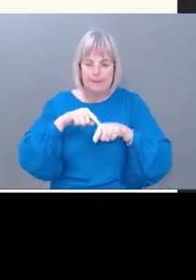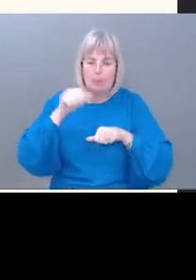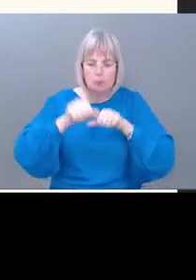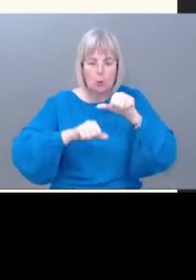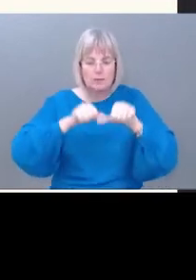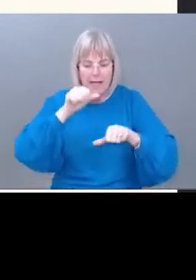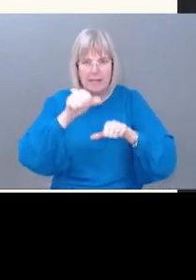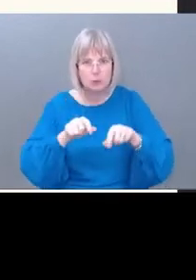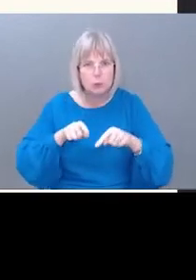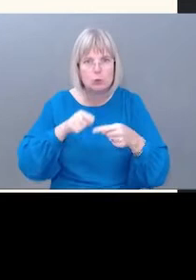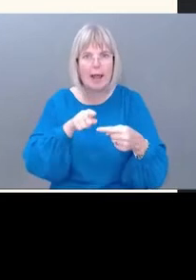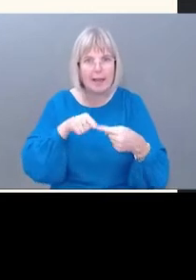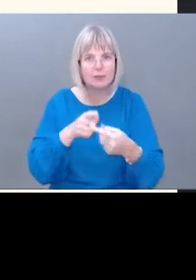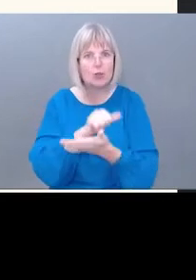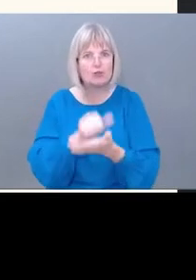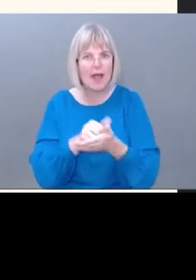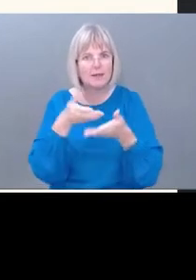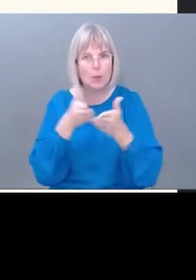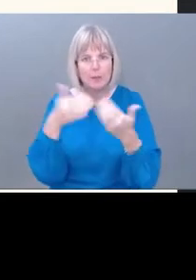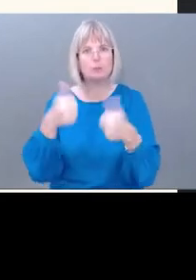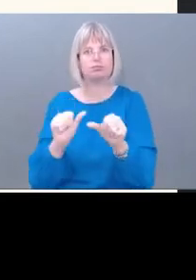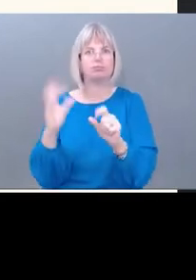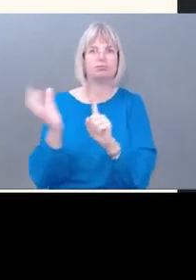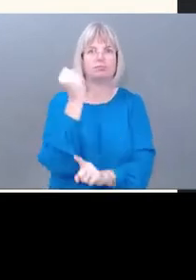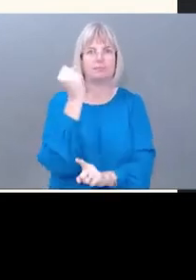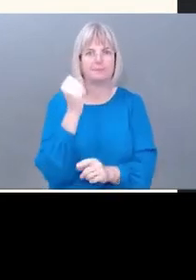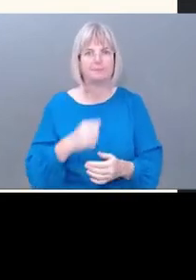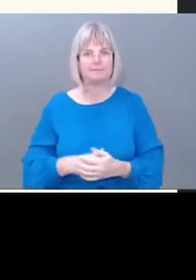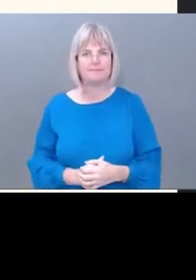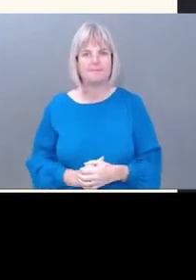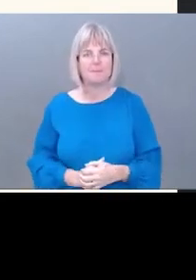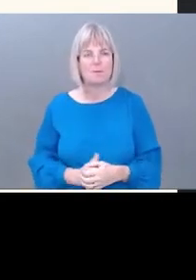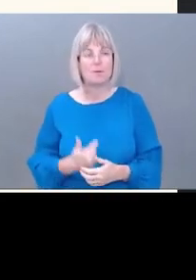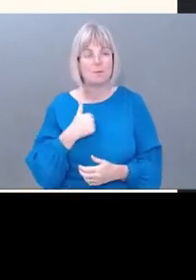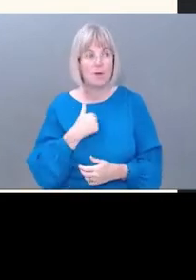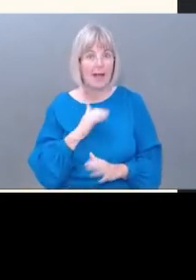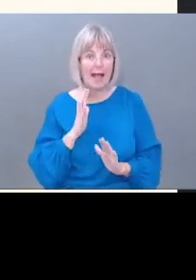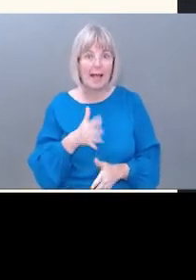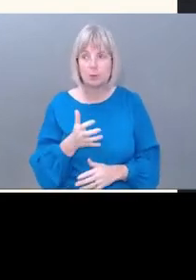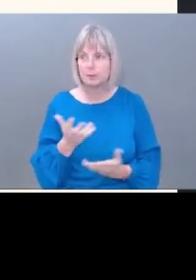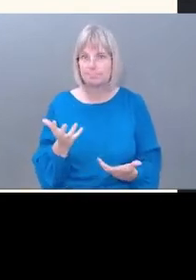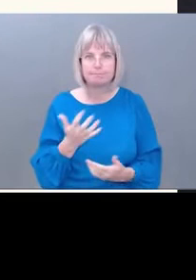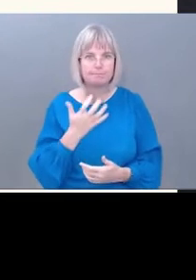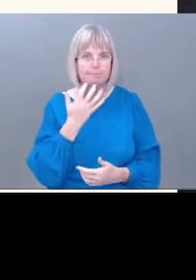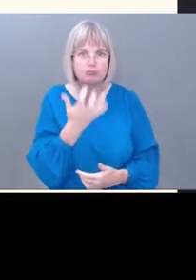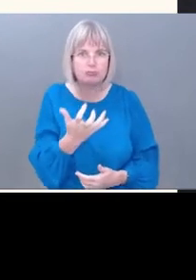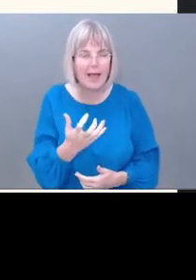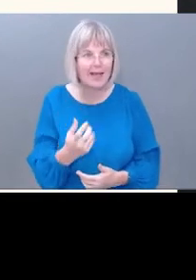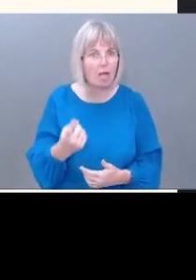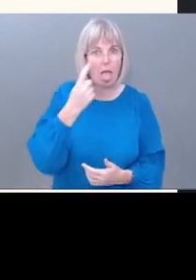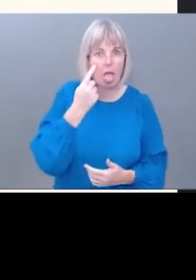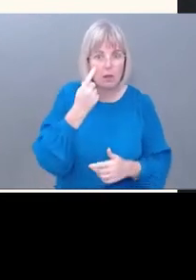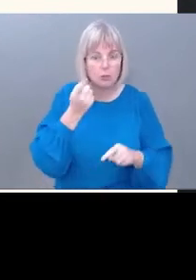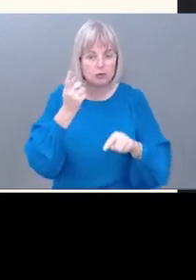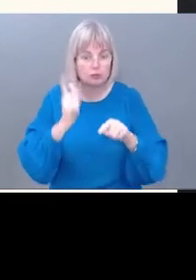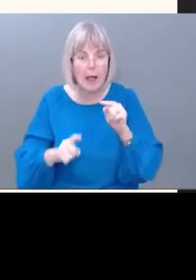done. We've had to learn to be brave as well, to try things and to get things wrong, and to